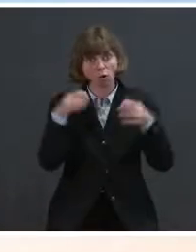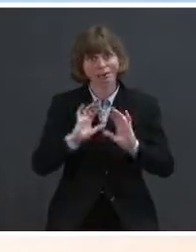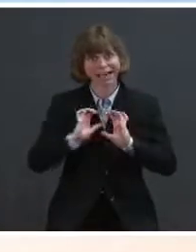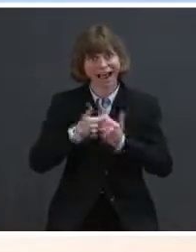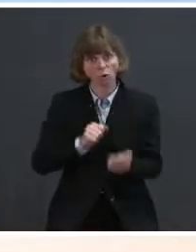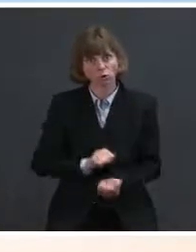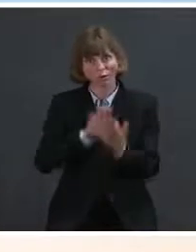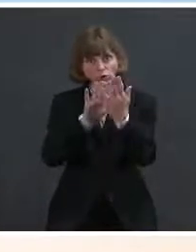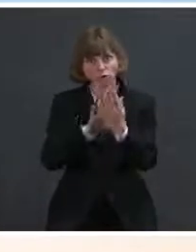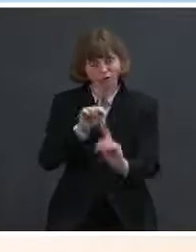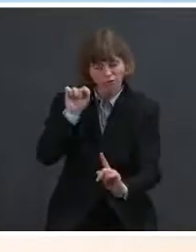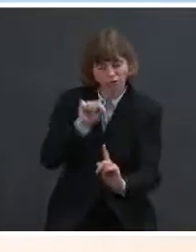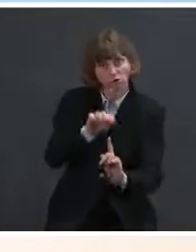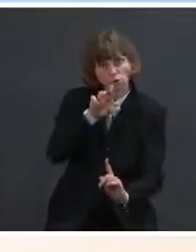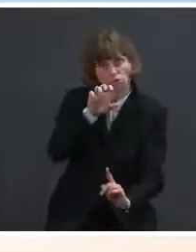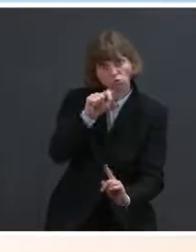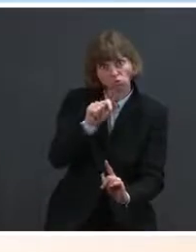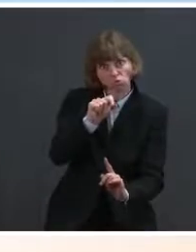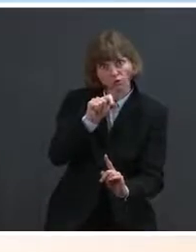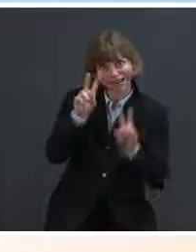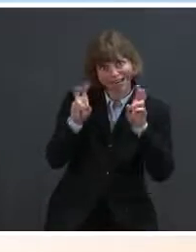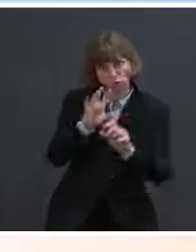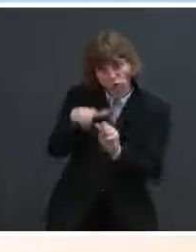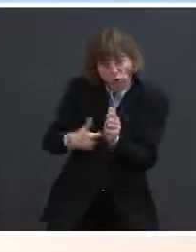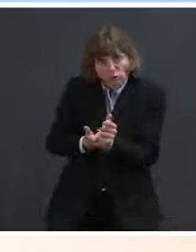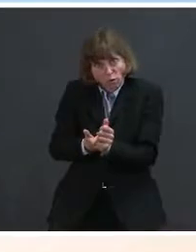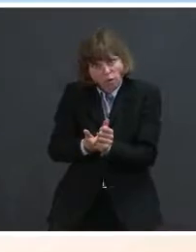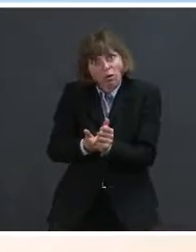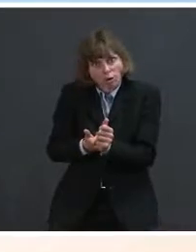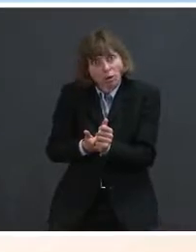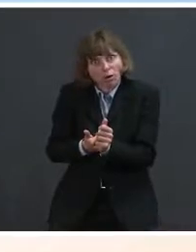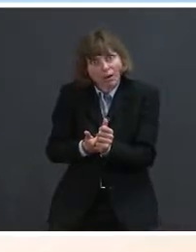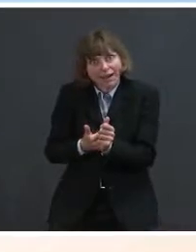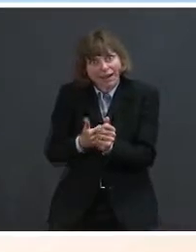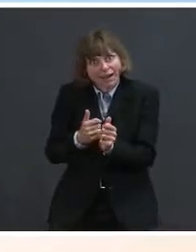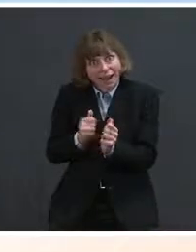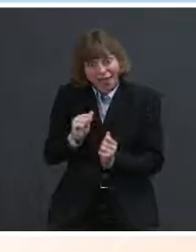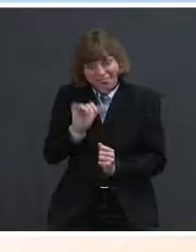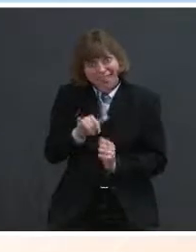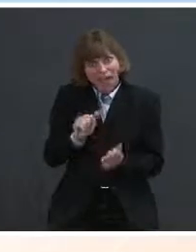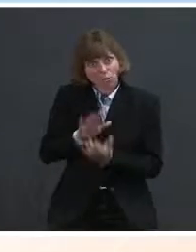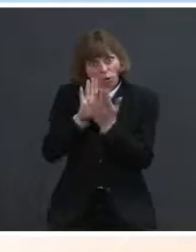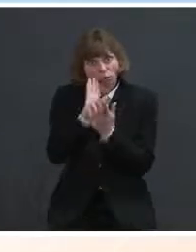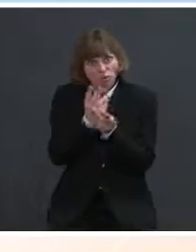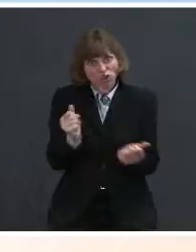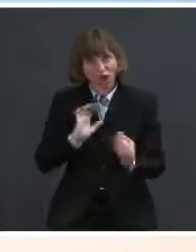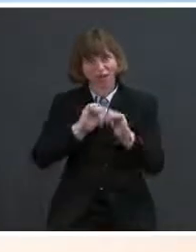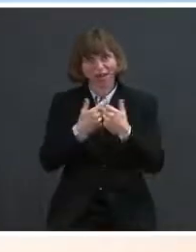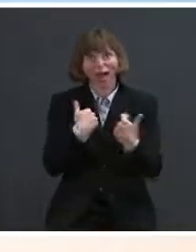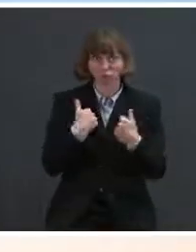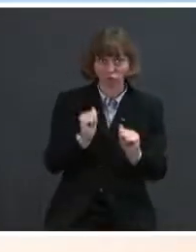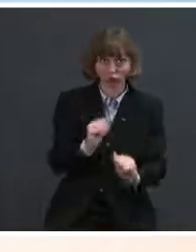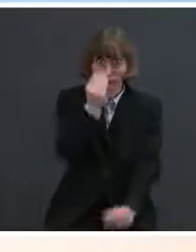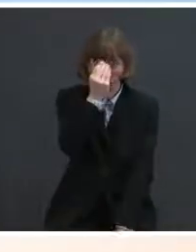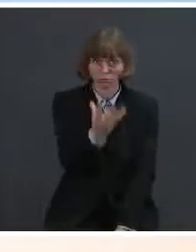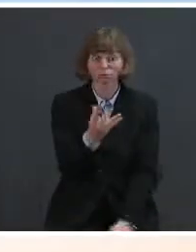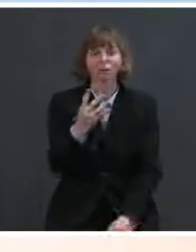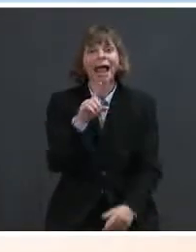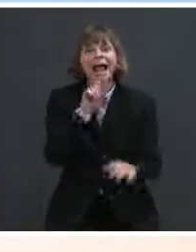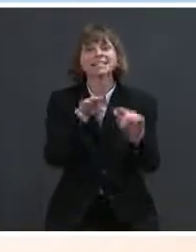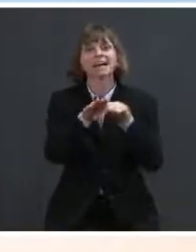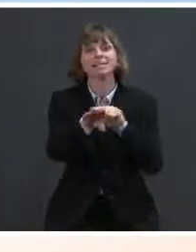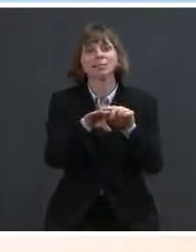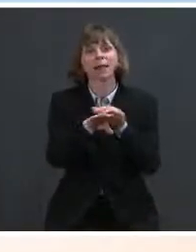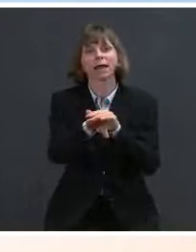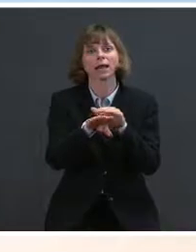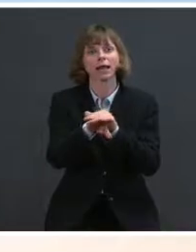root issues and the approach that will solve the challenge here. And what I'm trying to get at is that accessibility,